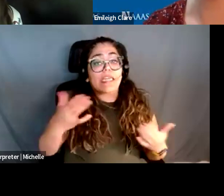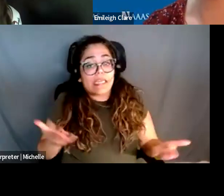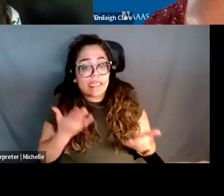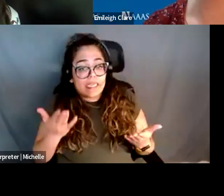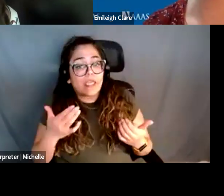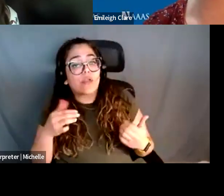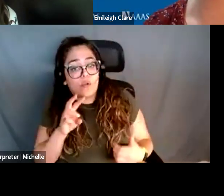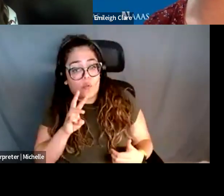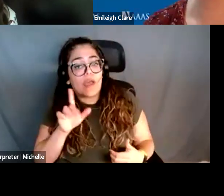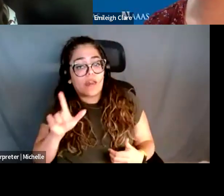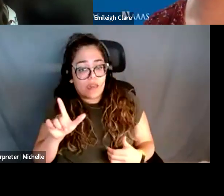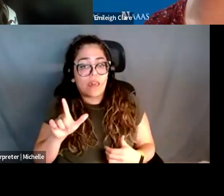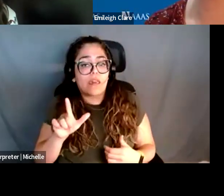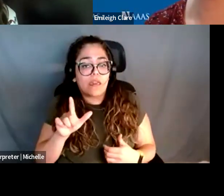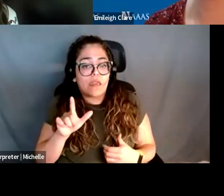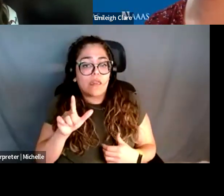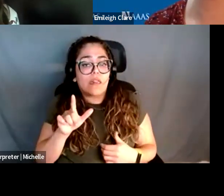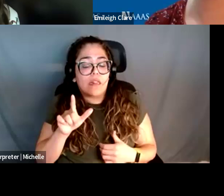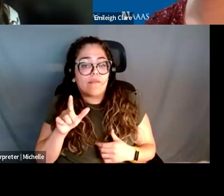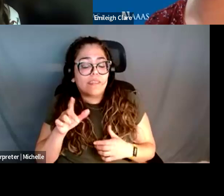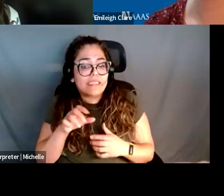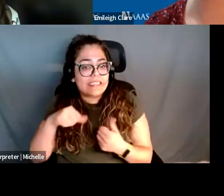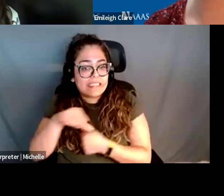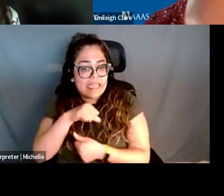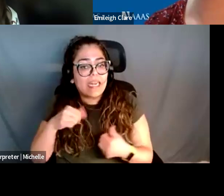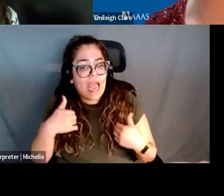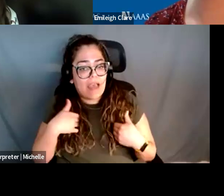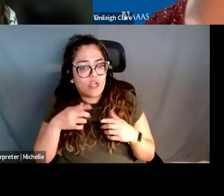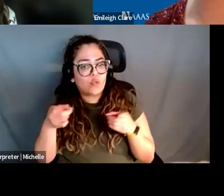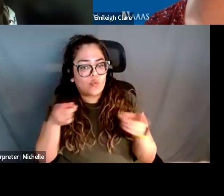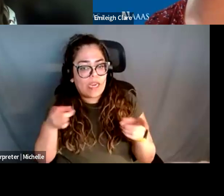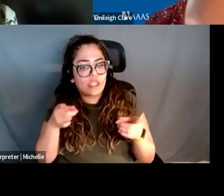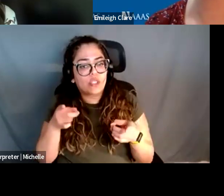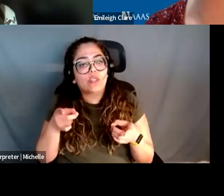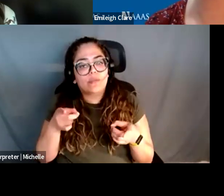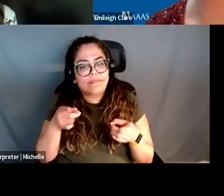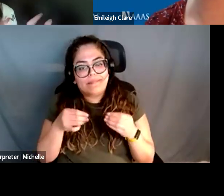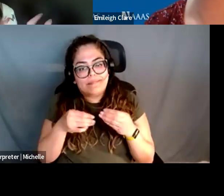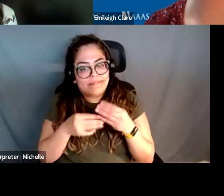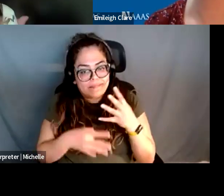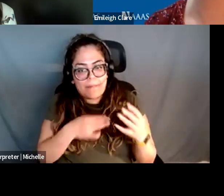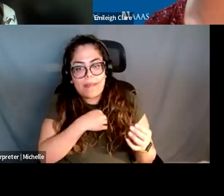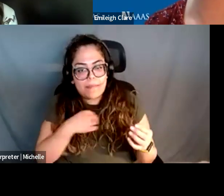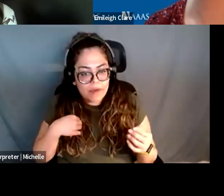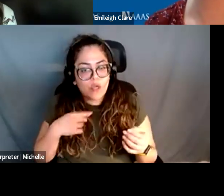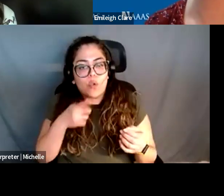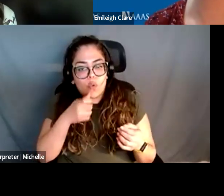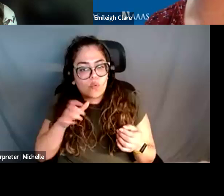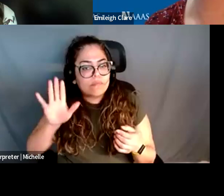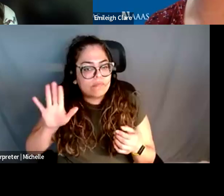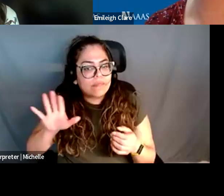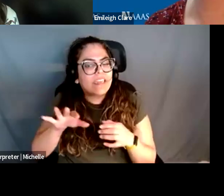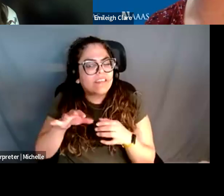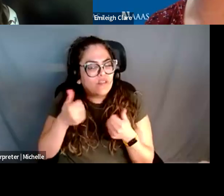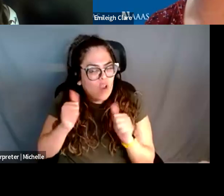kind of your direct connection to reach out to other members, and you can sort of see what their areas of expertise might be and sort of filter the type of people that